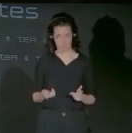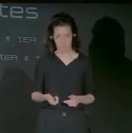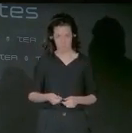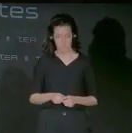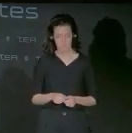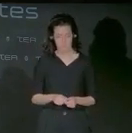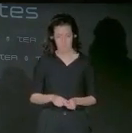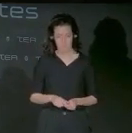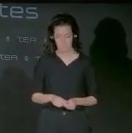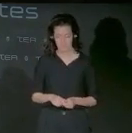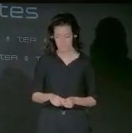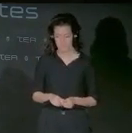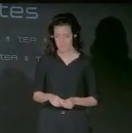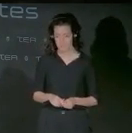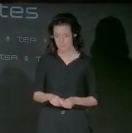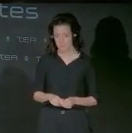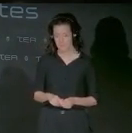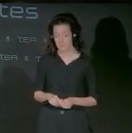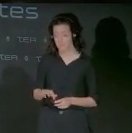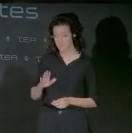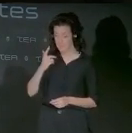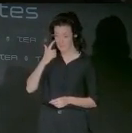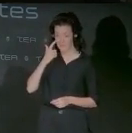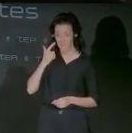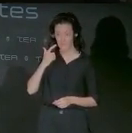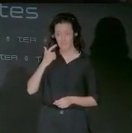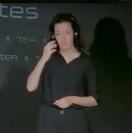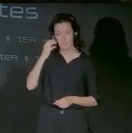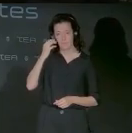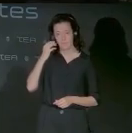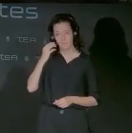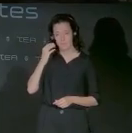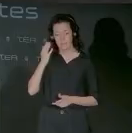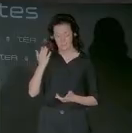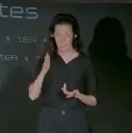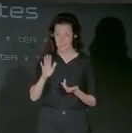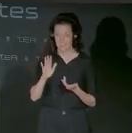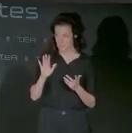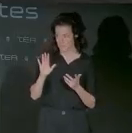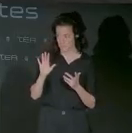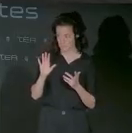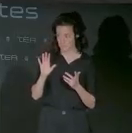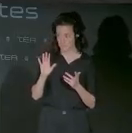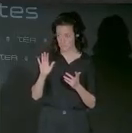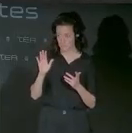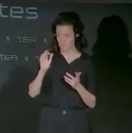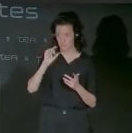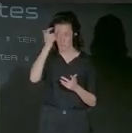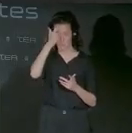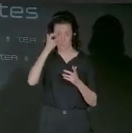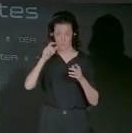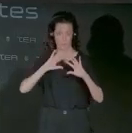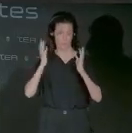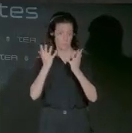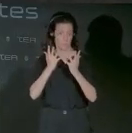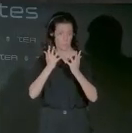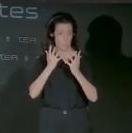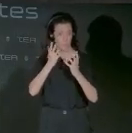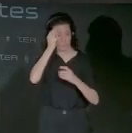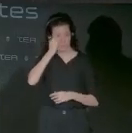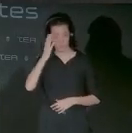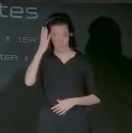Creo que, a ver, aparte de lo que son como juegos, o sea, como lo que estamos entendiendo como mundos virtuales, como videojuegos, también